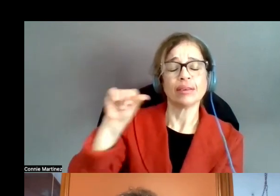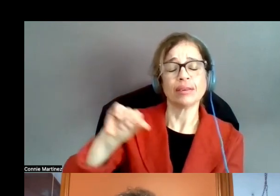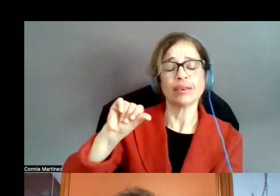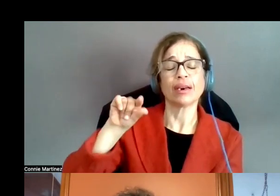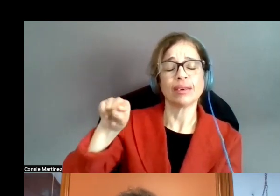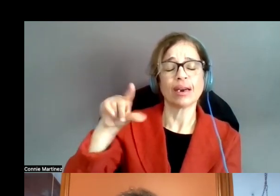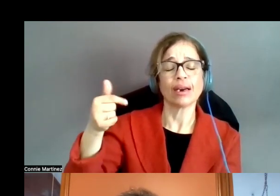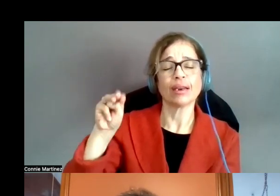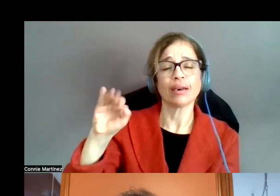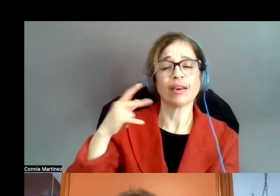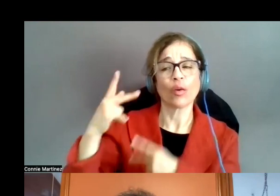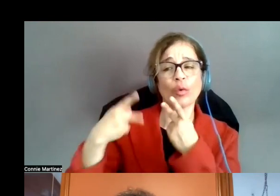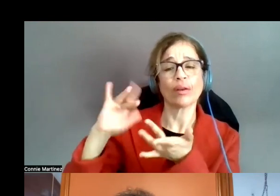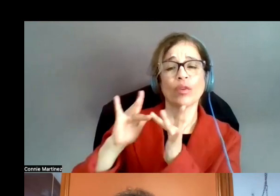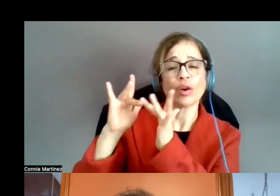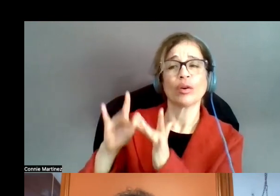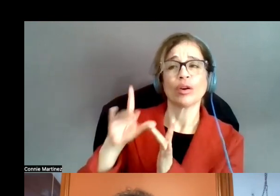drakeItarts@gmail.com or visit our website,